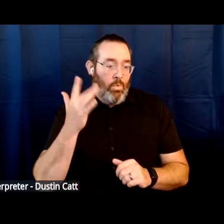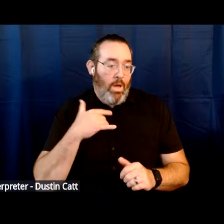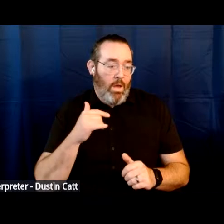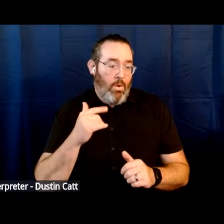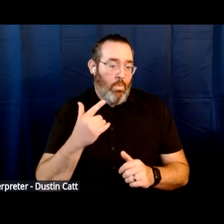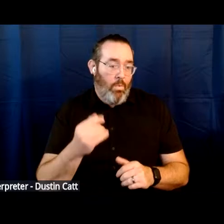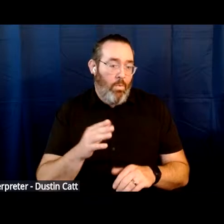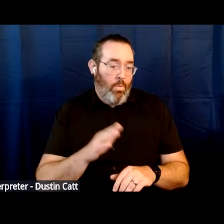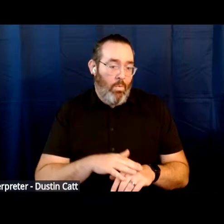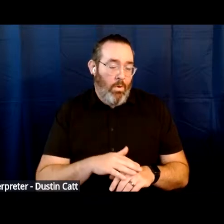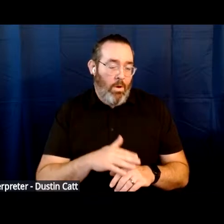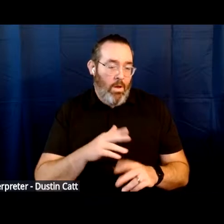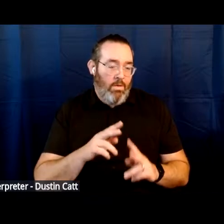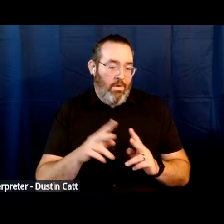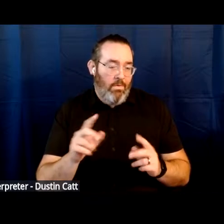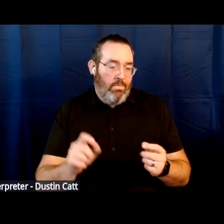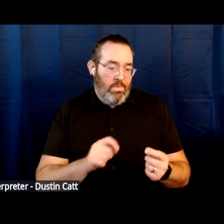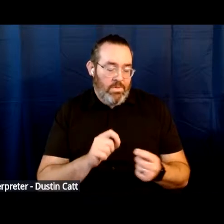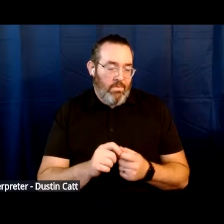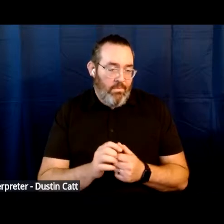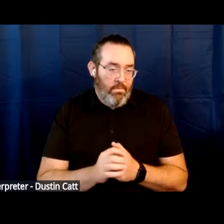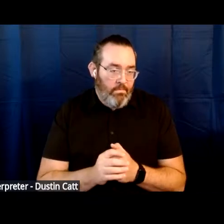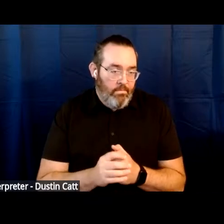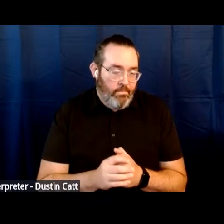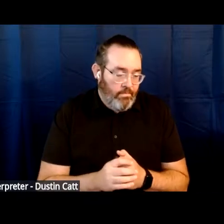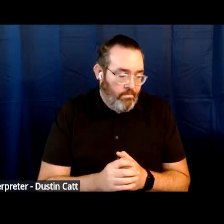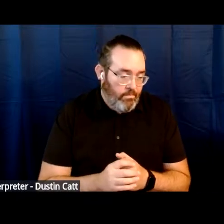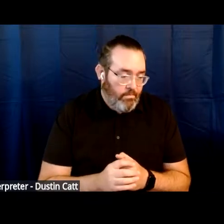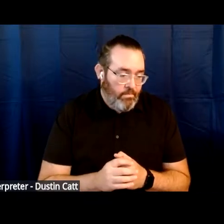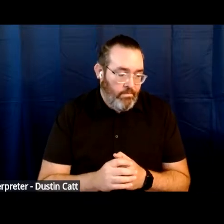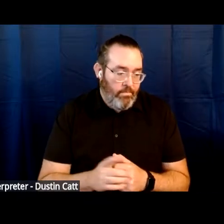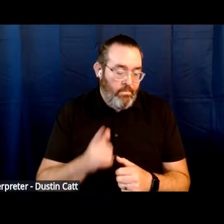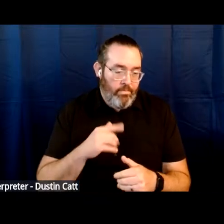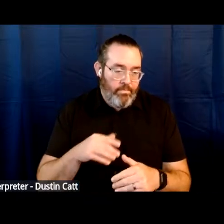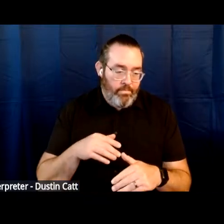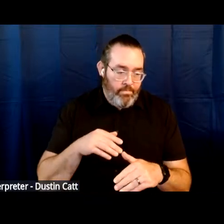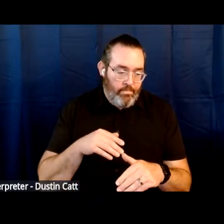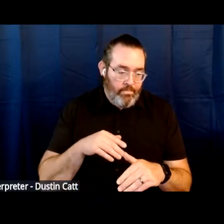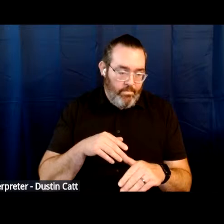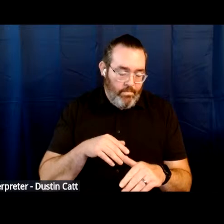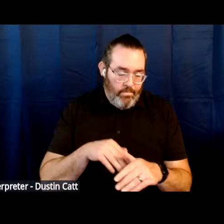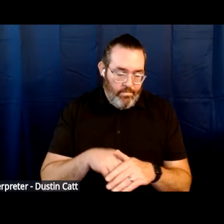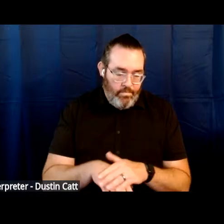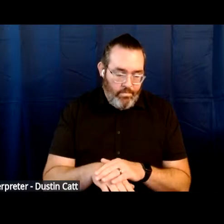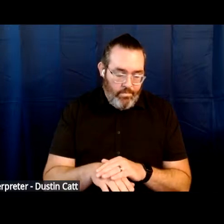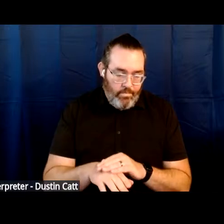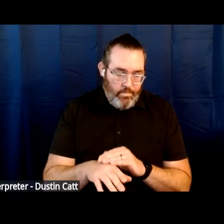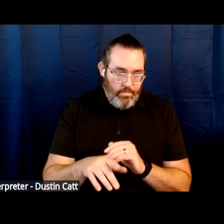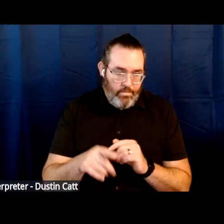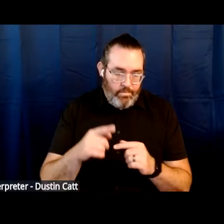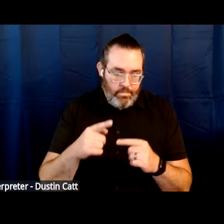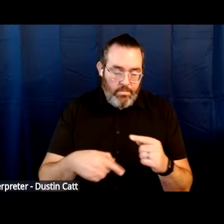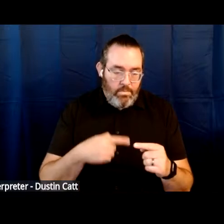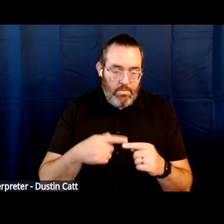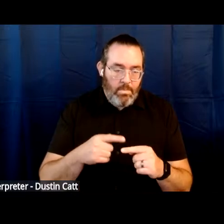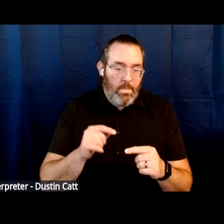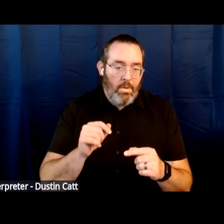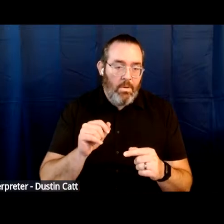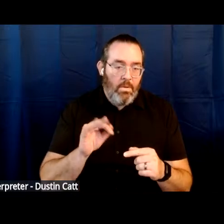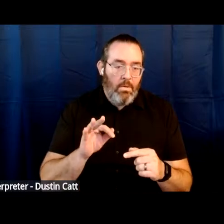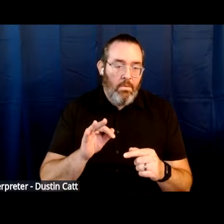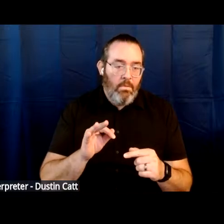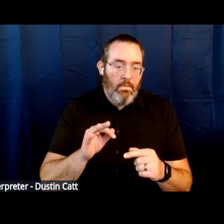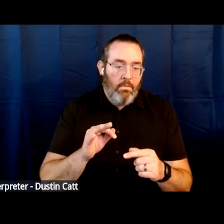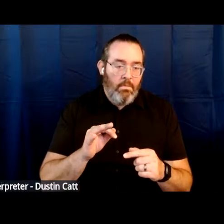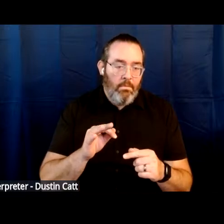very specific. When I go into a cycle of anosmia, I can